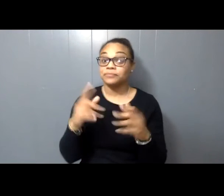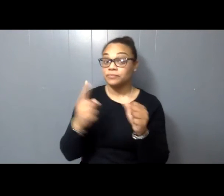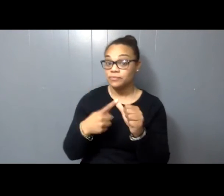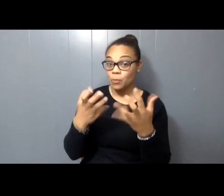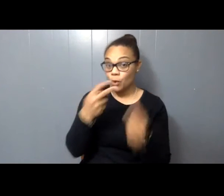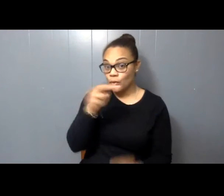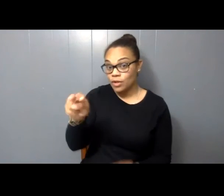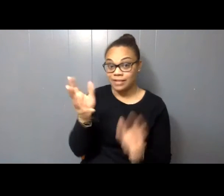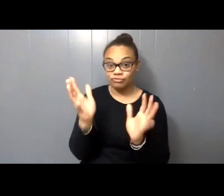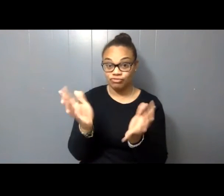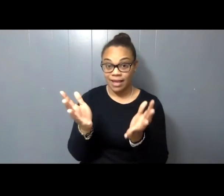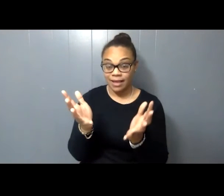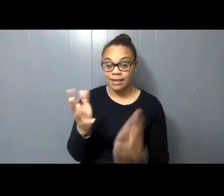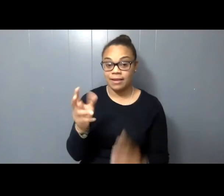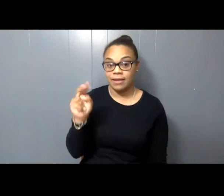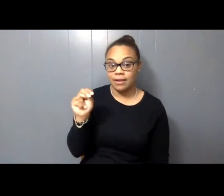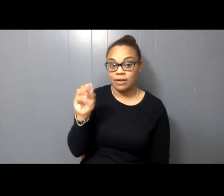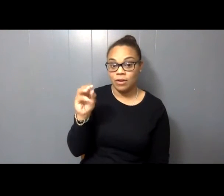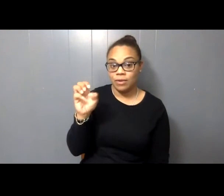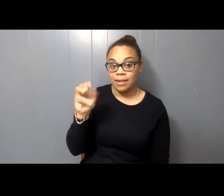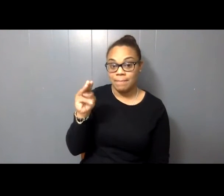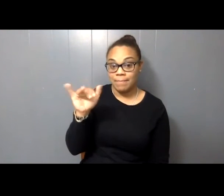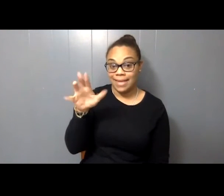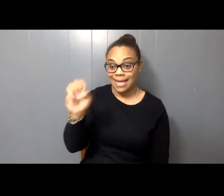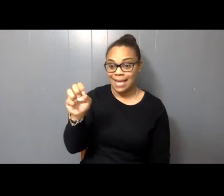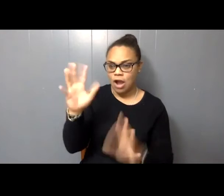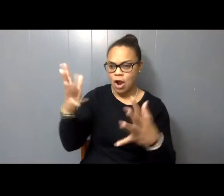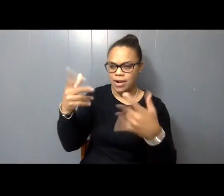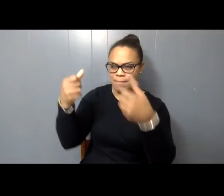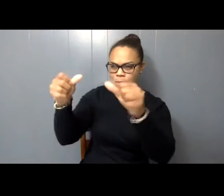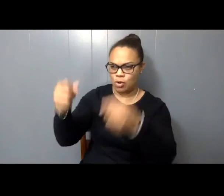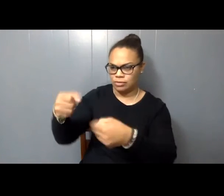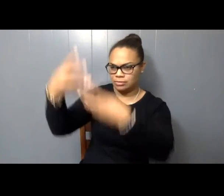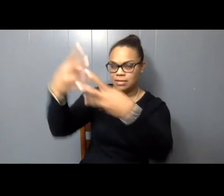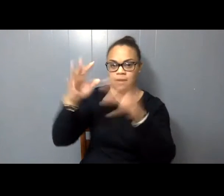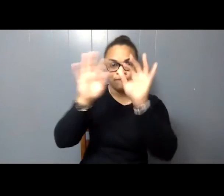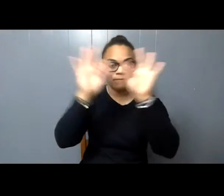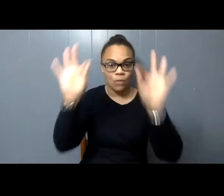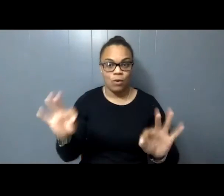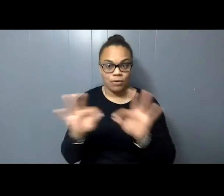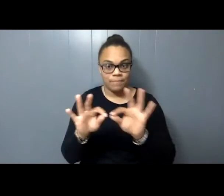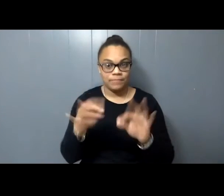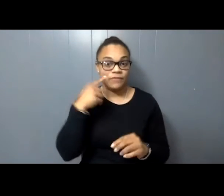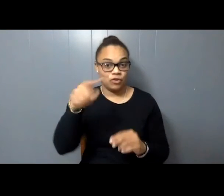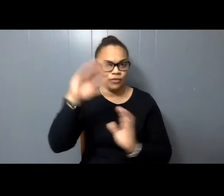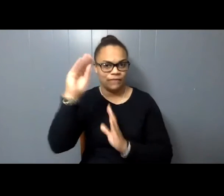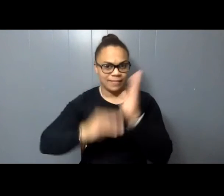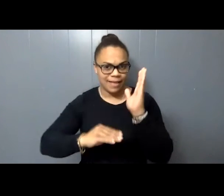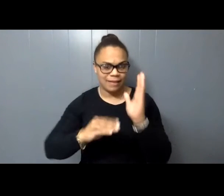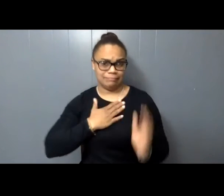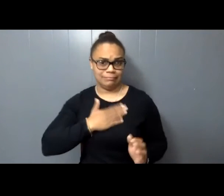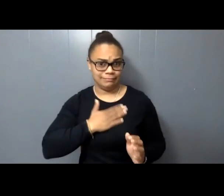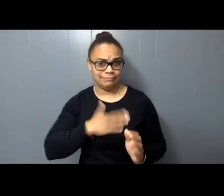that Noemi put in that I would like you guys to fill out really quickly, please. It should take no more than